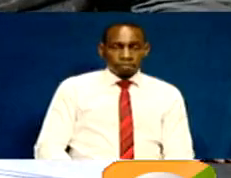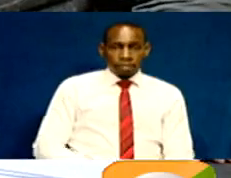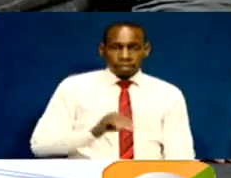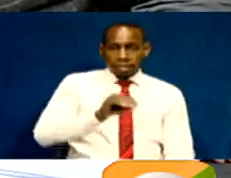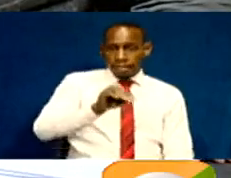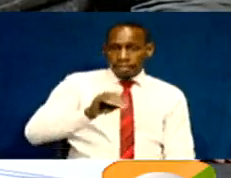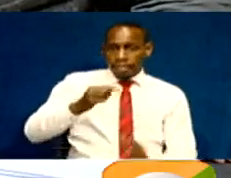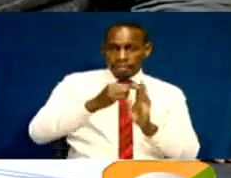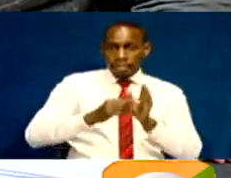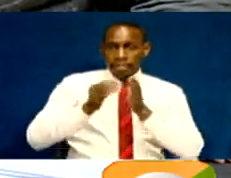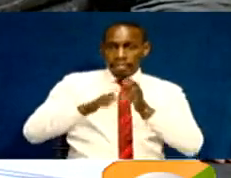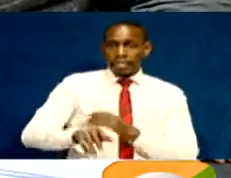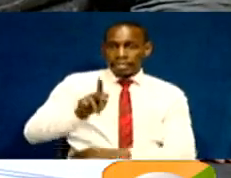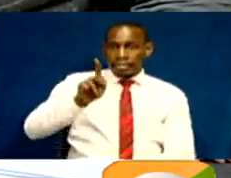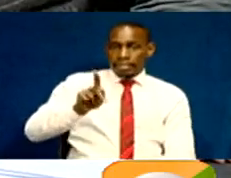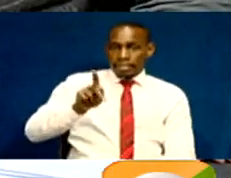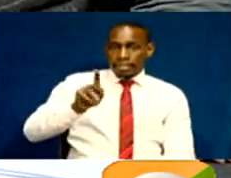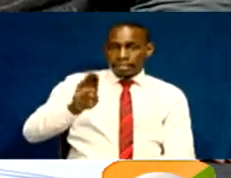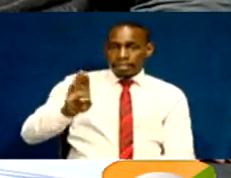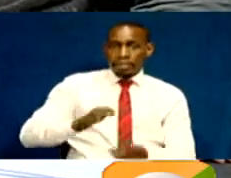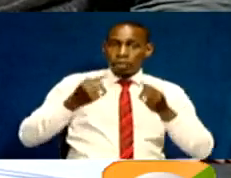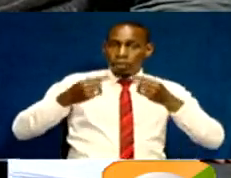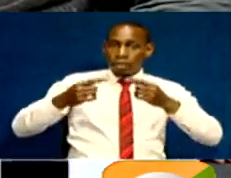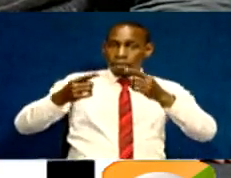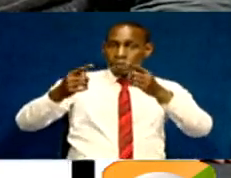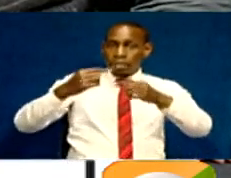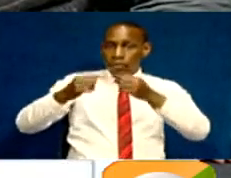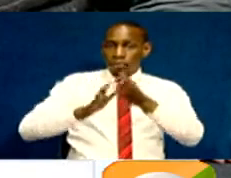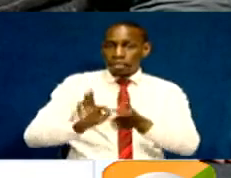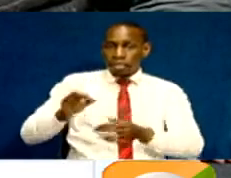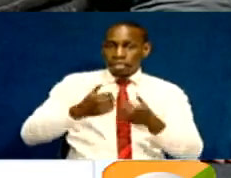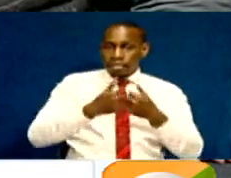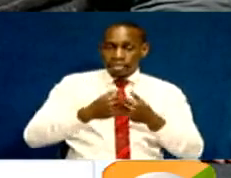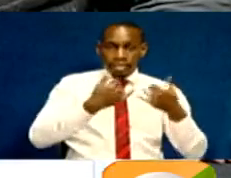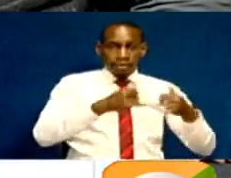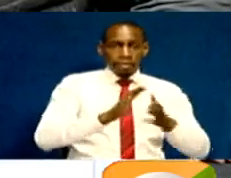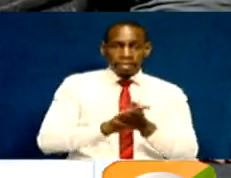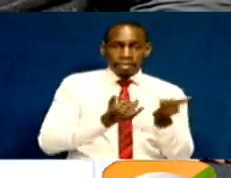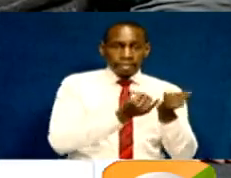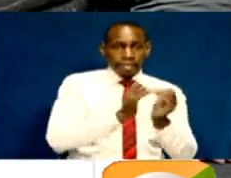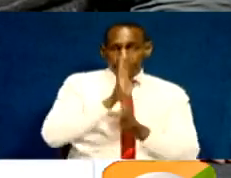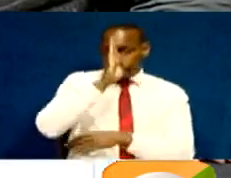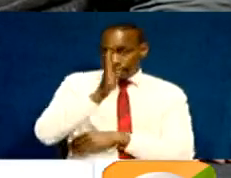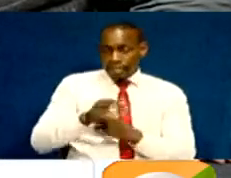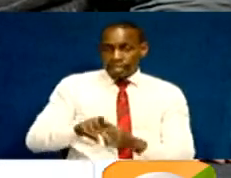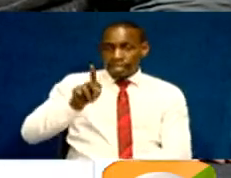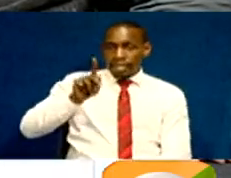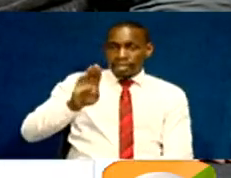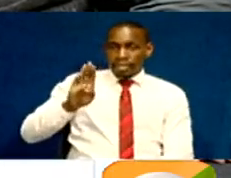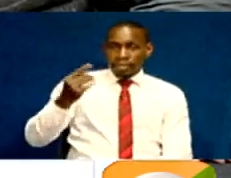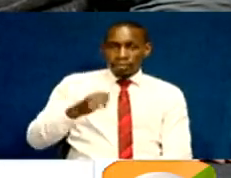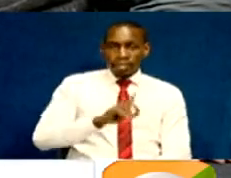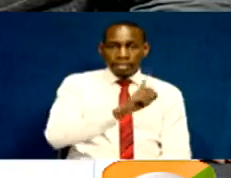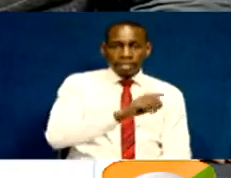chess league leaders KCB had a 100% win record in three matches played across Saturday and Sunday. KCB edged